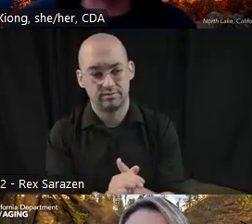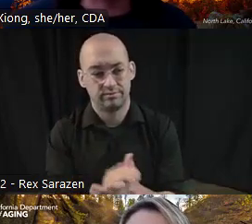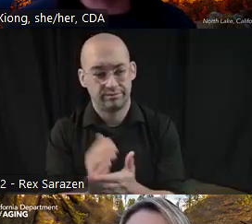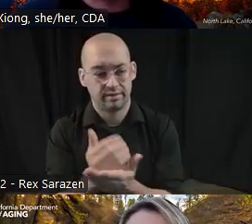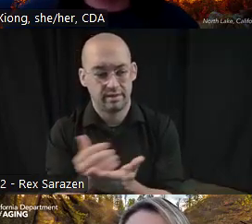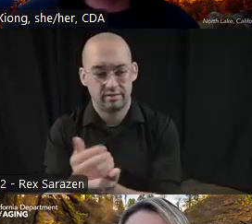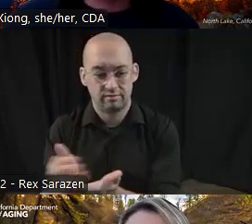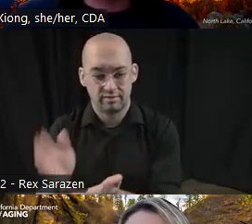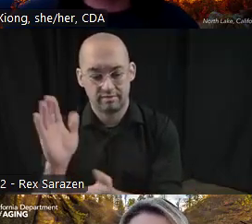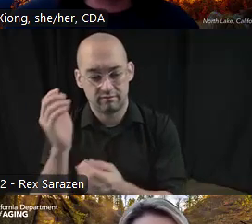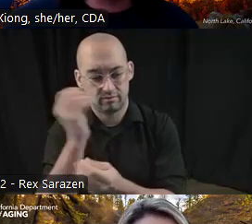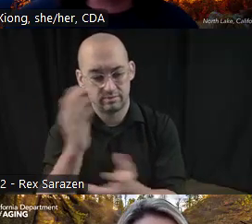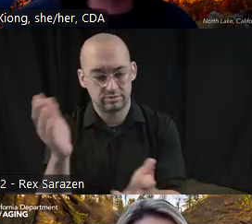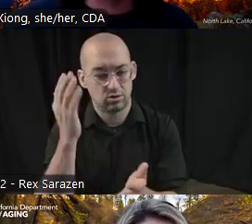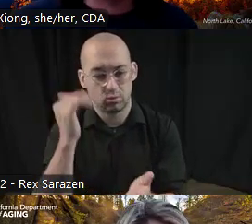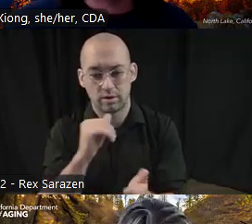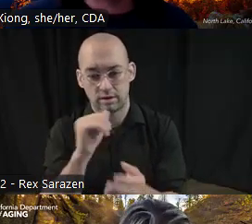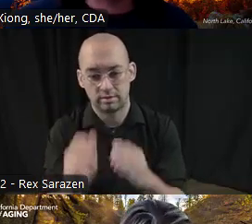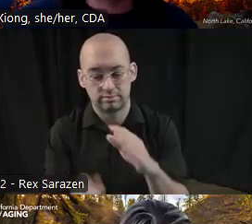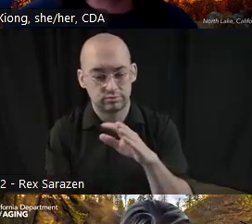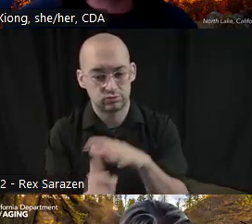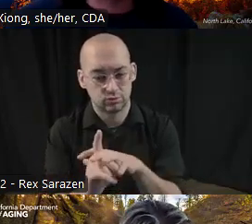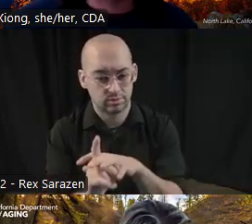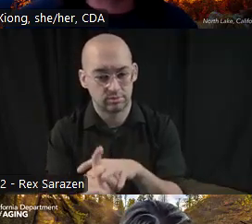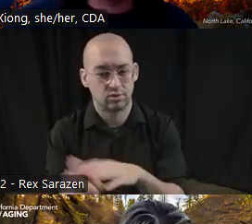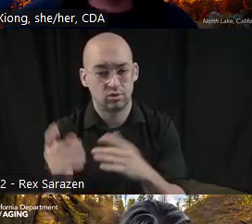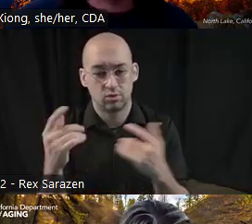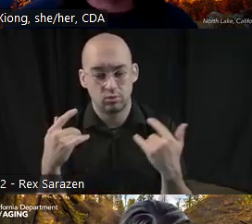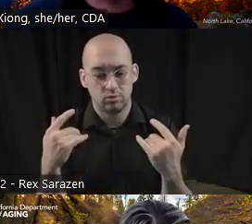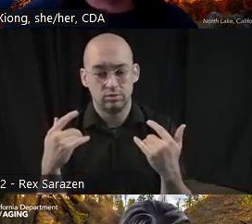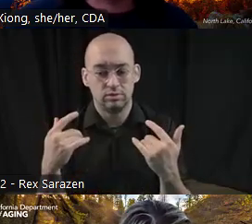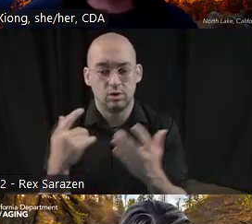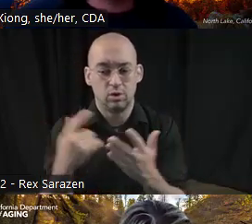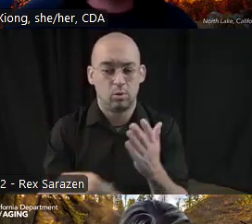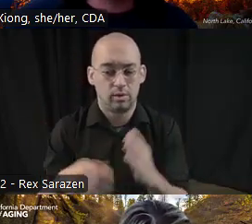input on, why were they not there, what barriers are,